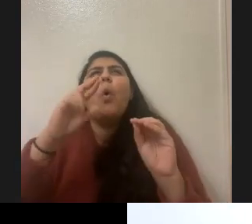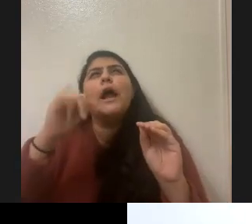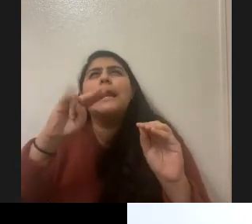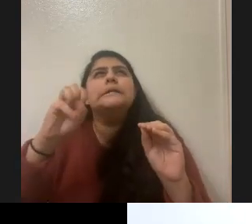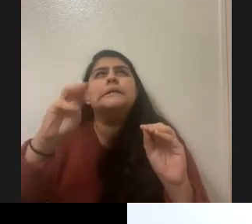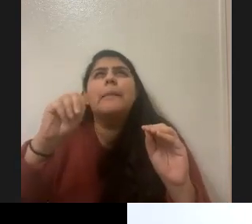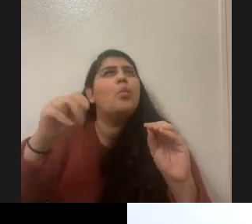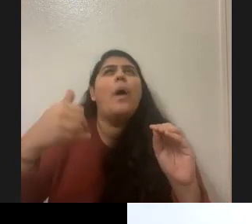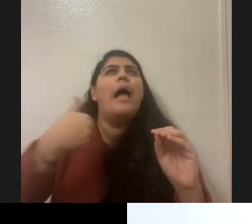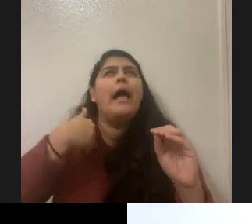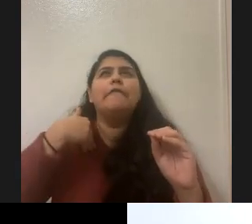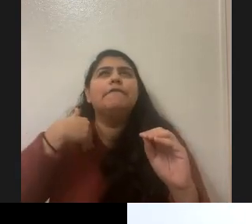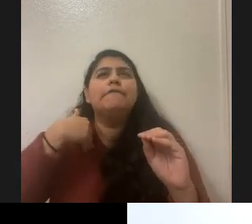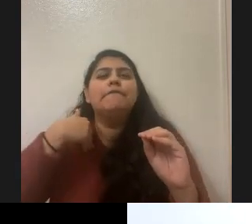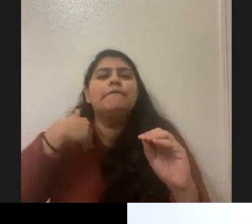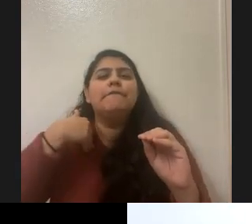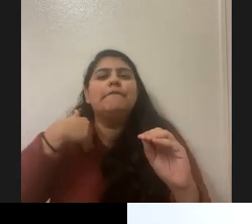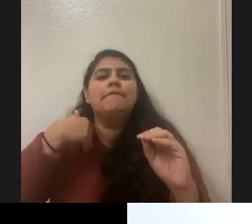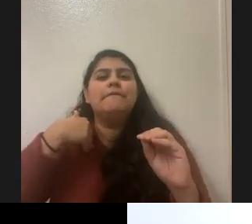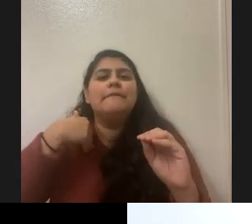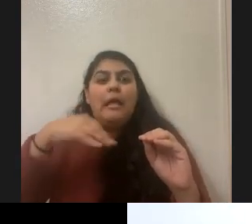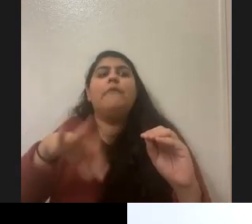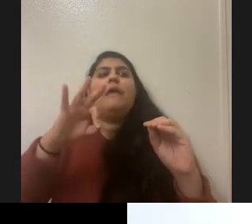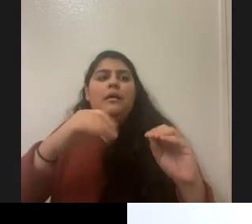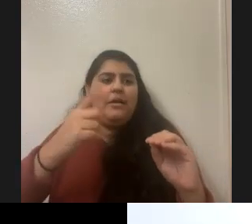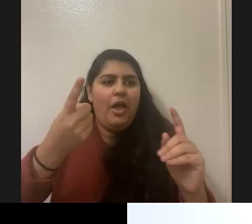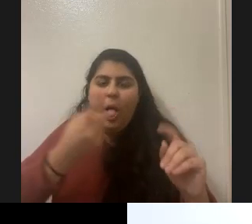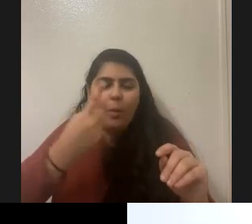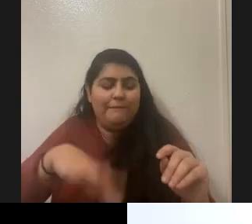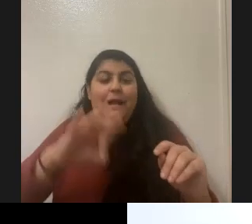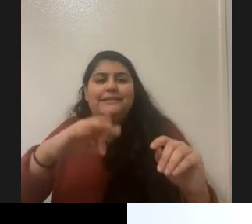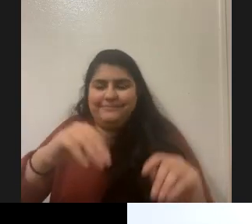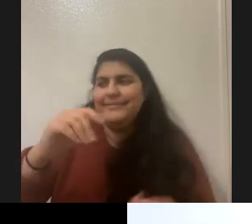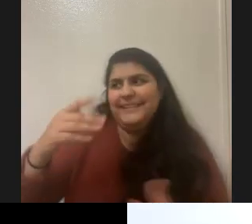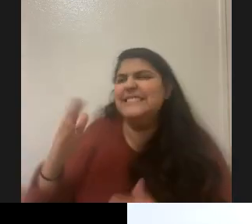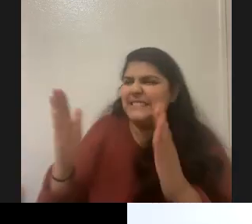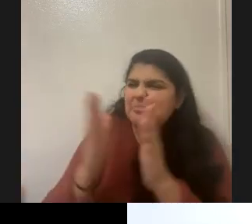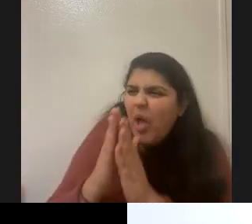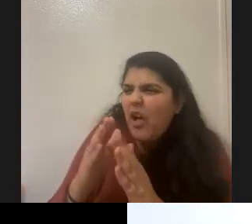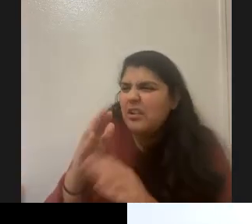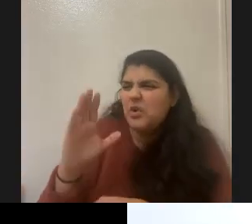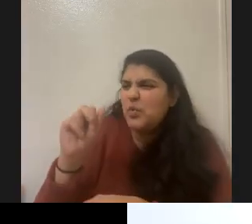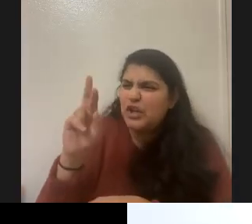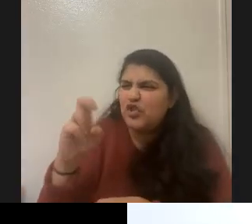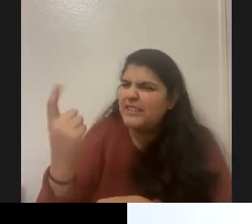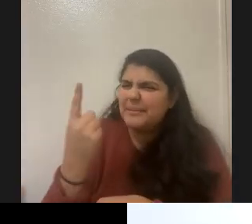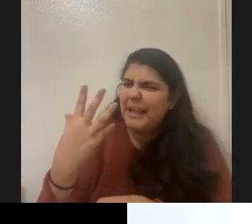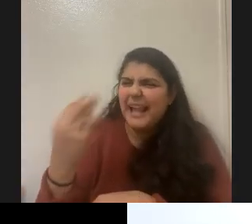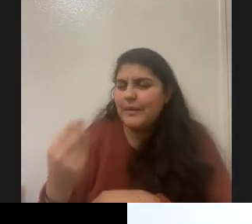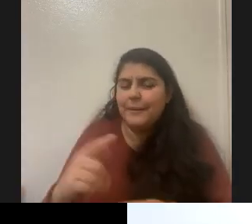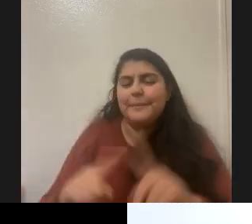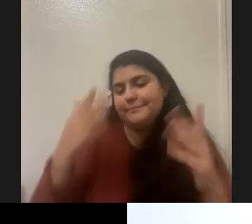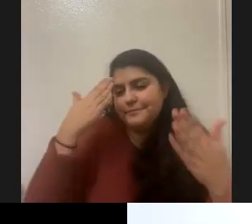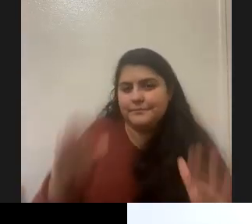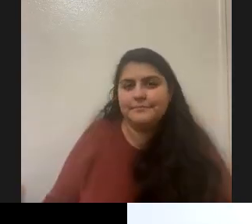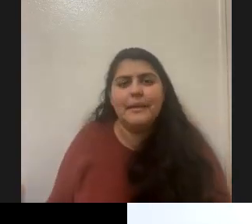do, there's a anything. bacteria that can do it. Yeah. There's There's some always a bacteria. They're small so good. creature out there. Yes. Cool. How are we doing on